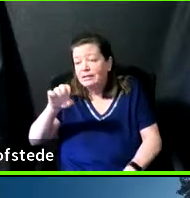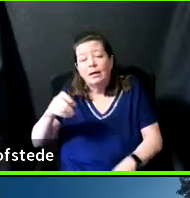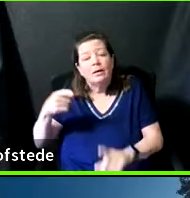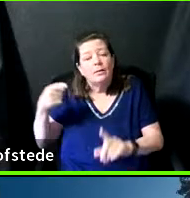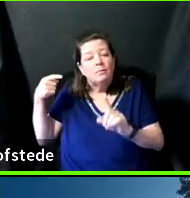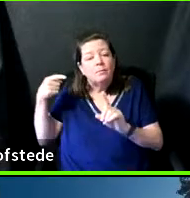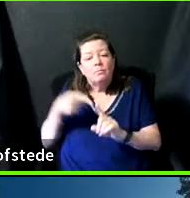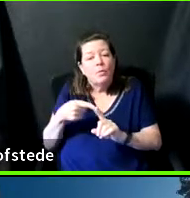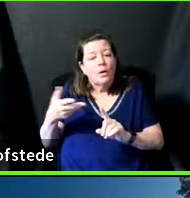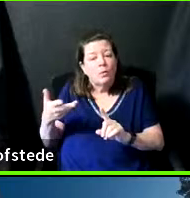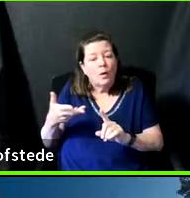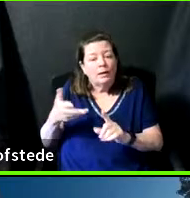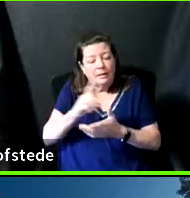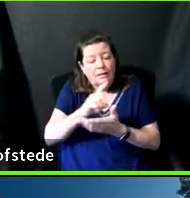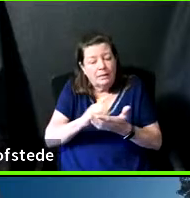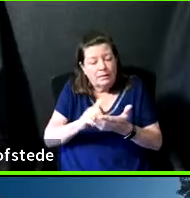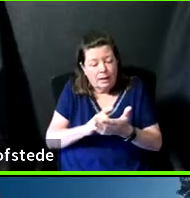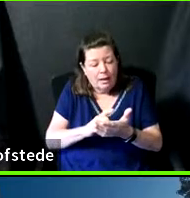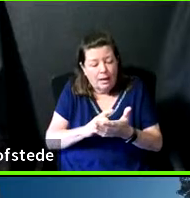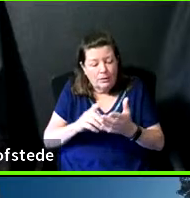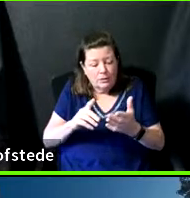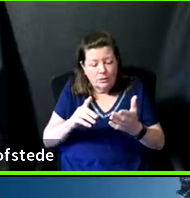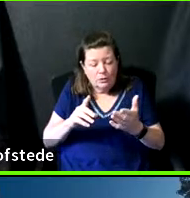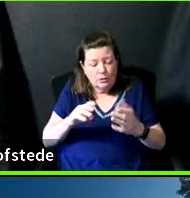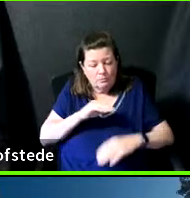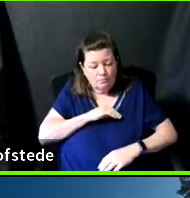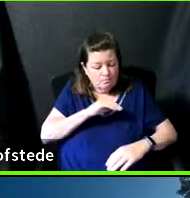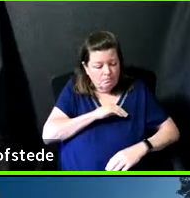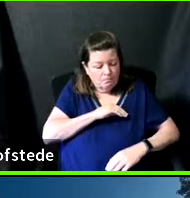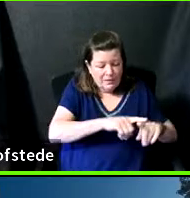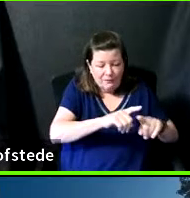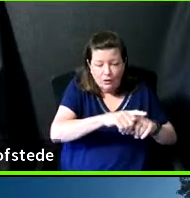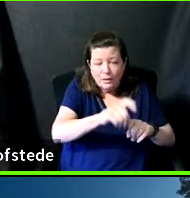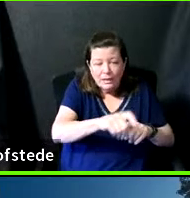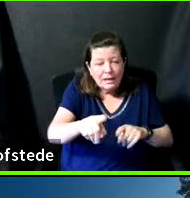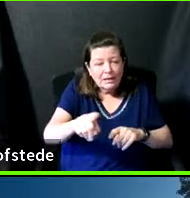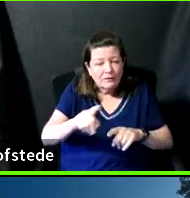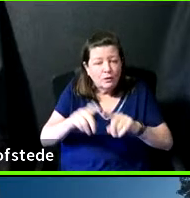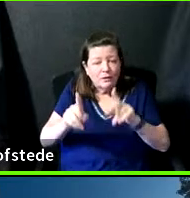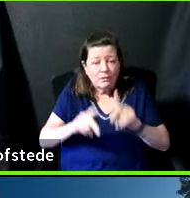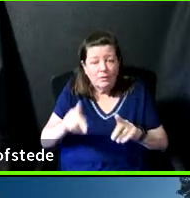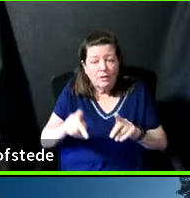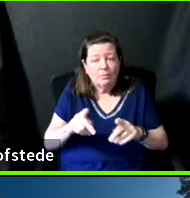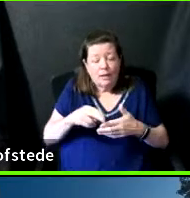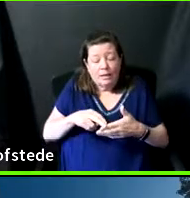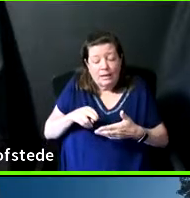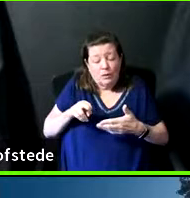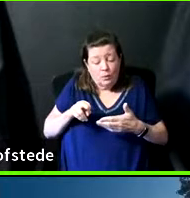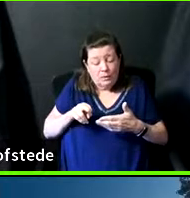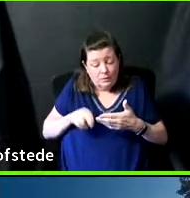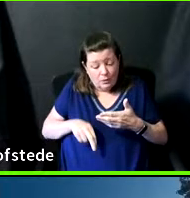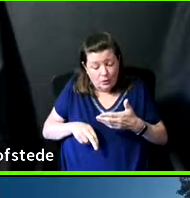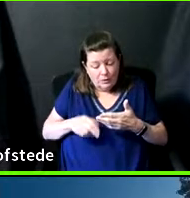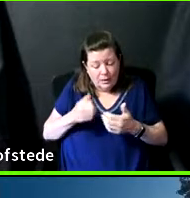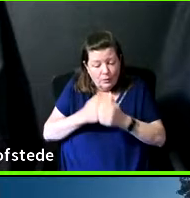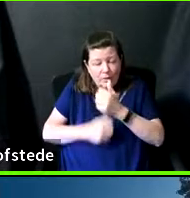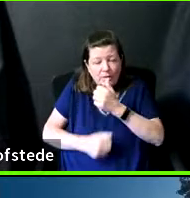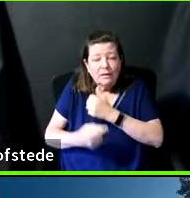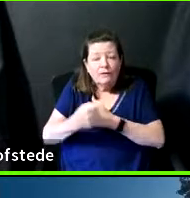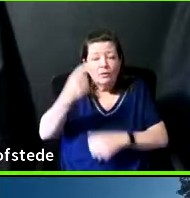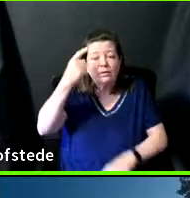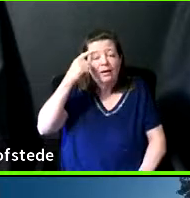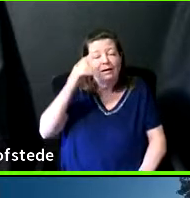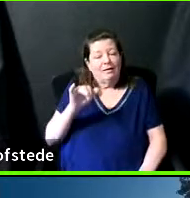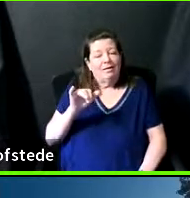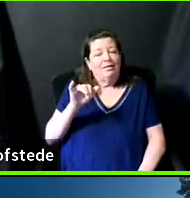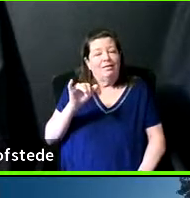was designed to accommodate, different folks at different times. And so as a result, it was in everybody's mind as, yeah, that's a place